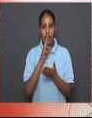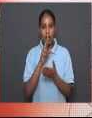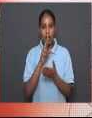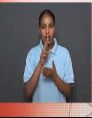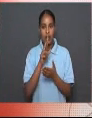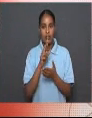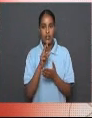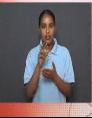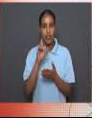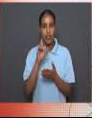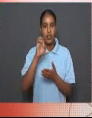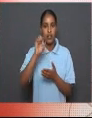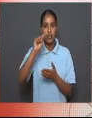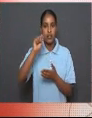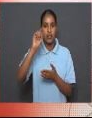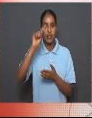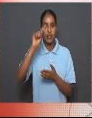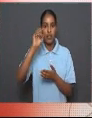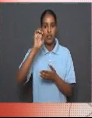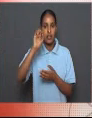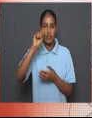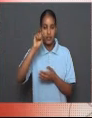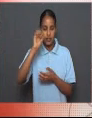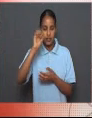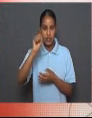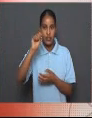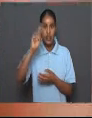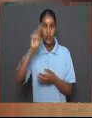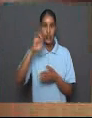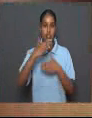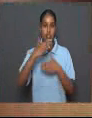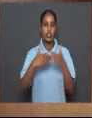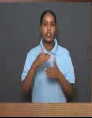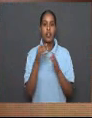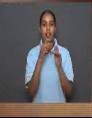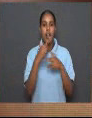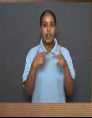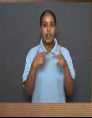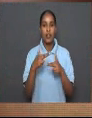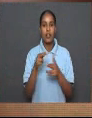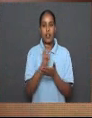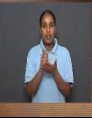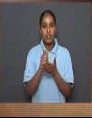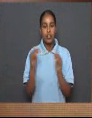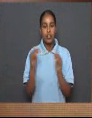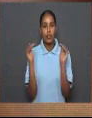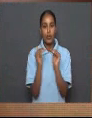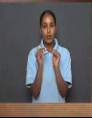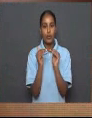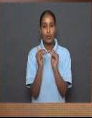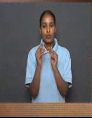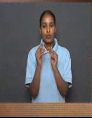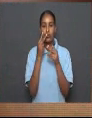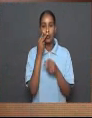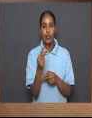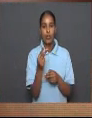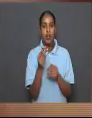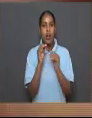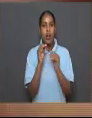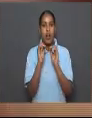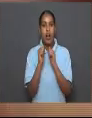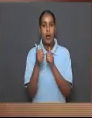own esterification reaction. Write an equation to show